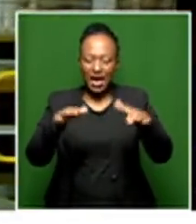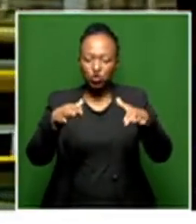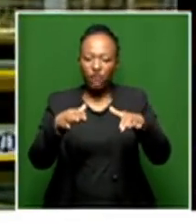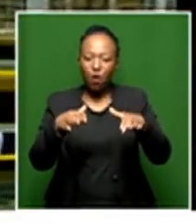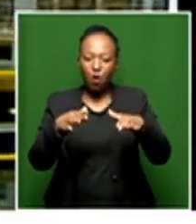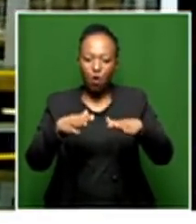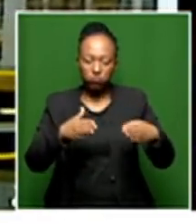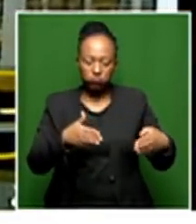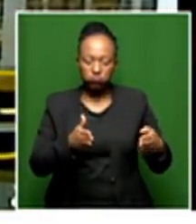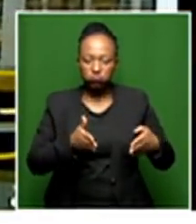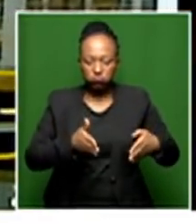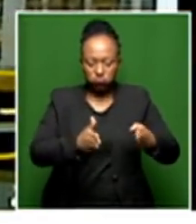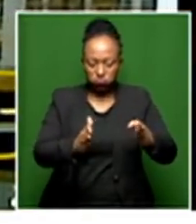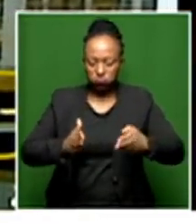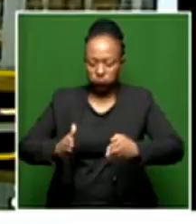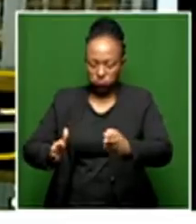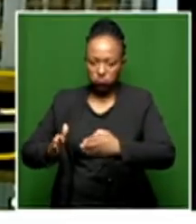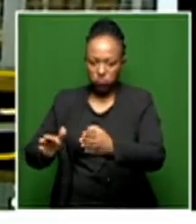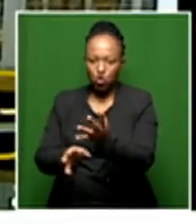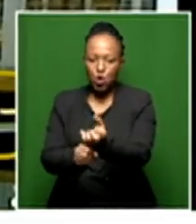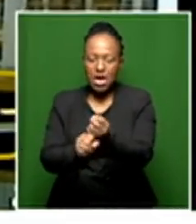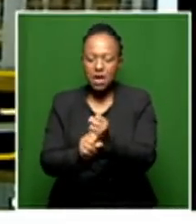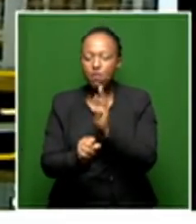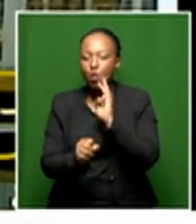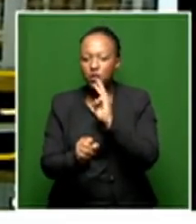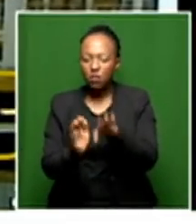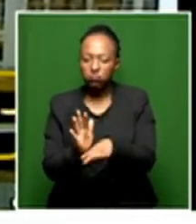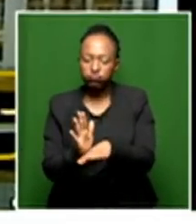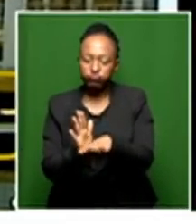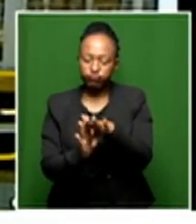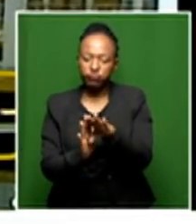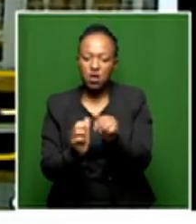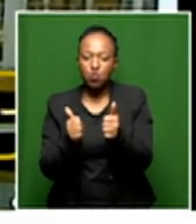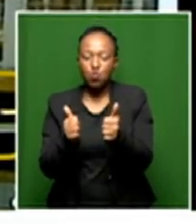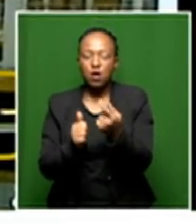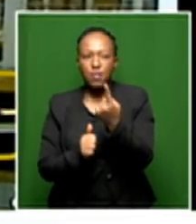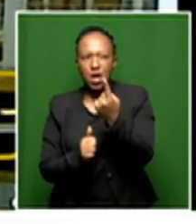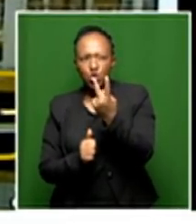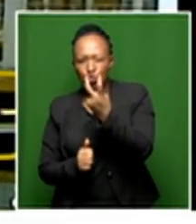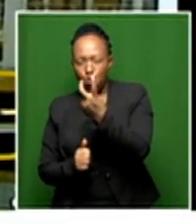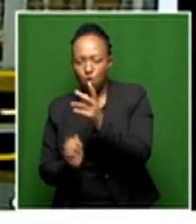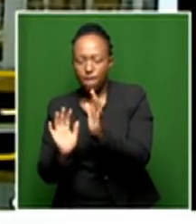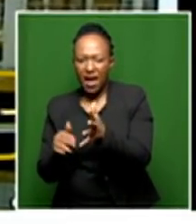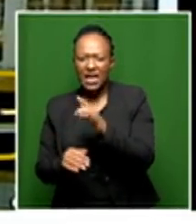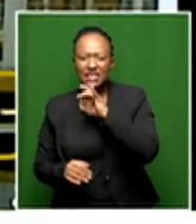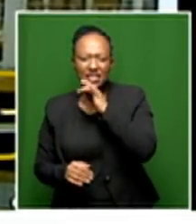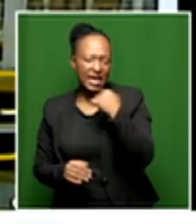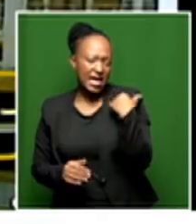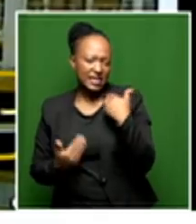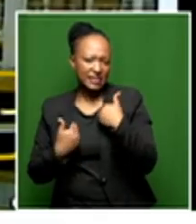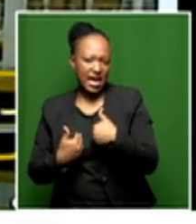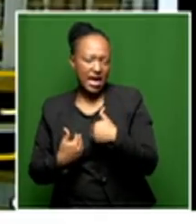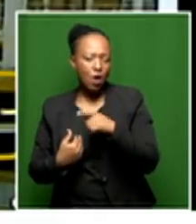except for two reservoirs really that were affected by the Saturday and